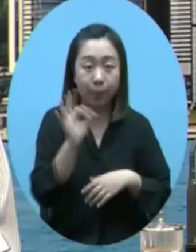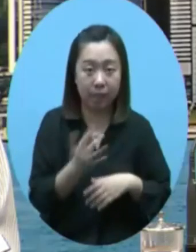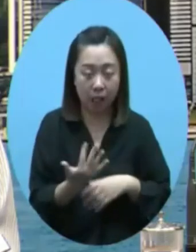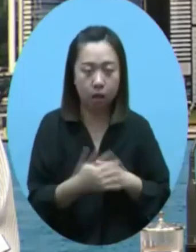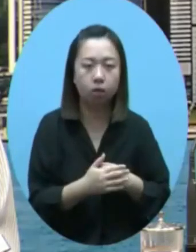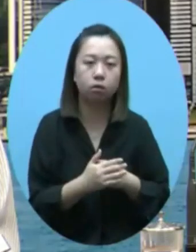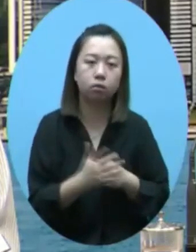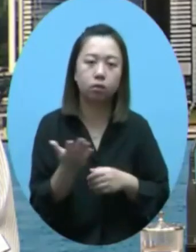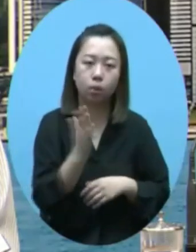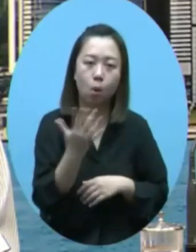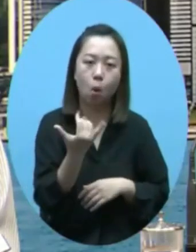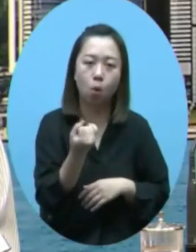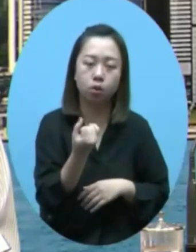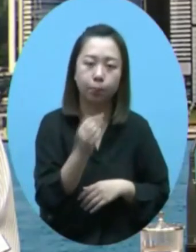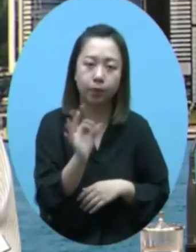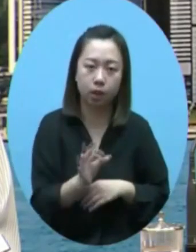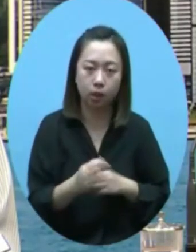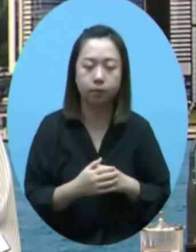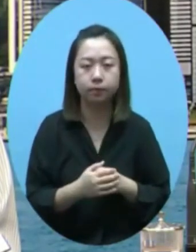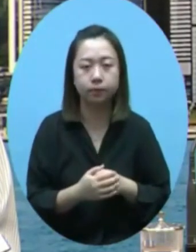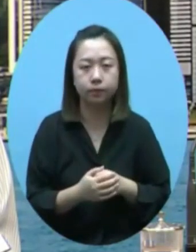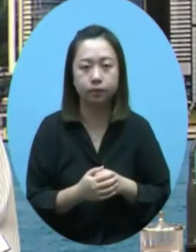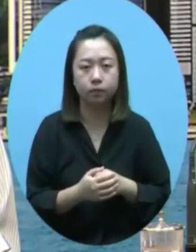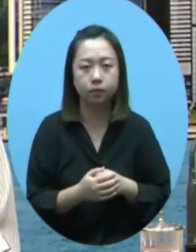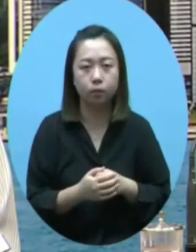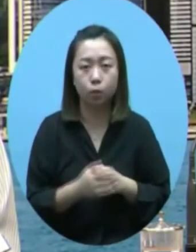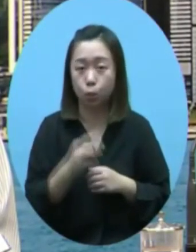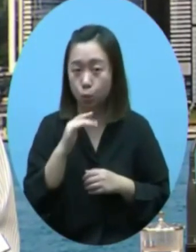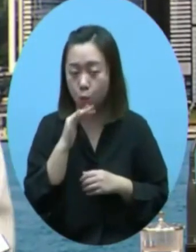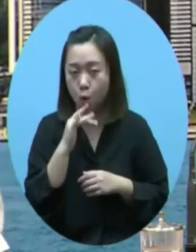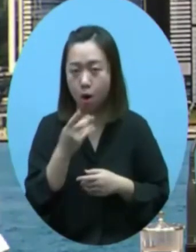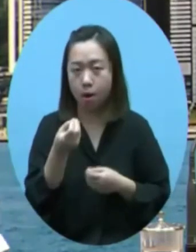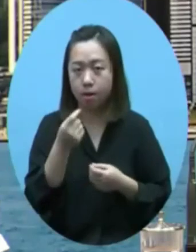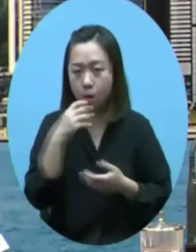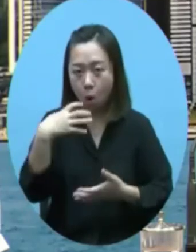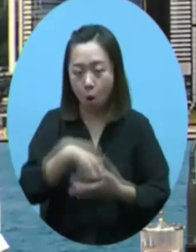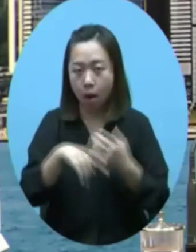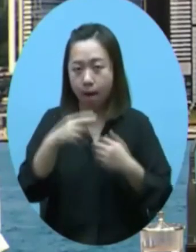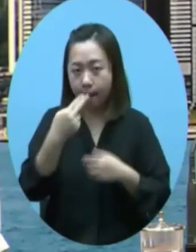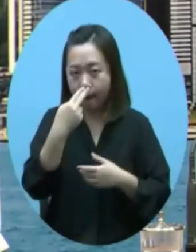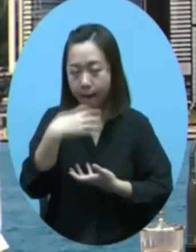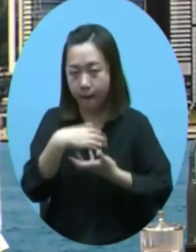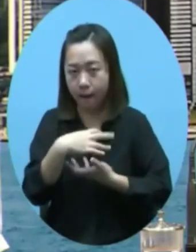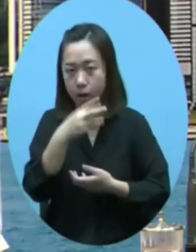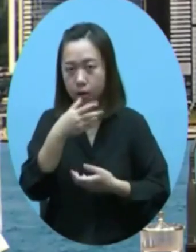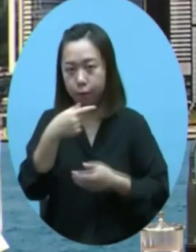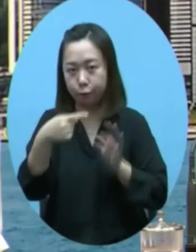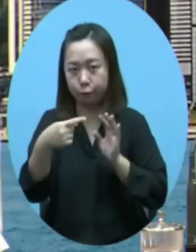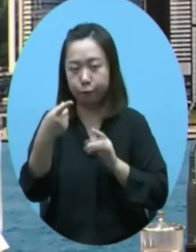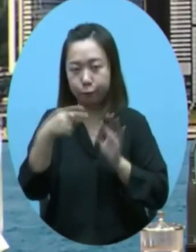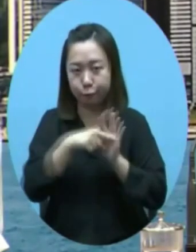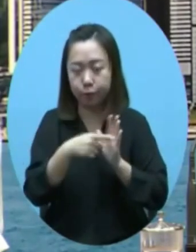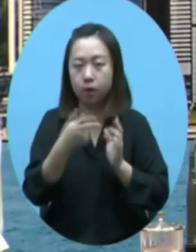about 1,200. The usage rate is 60%. For the negative pressure wards,